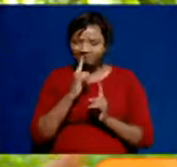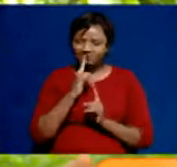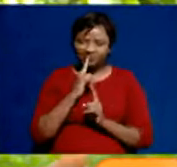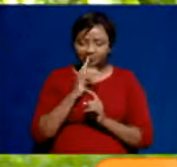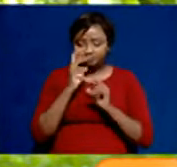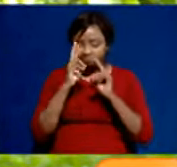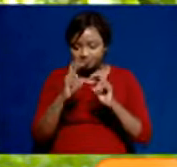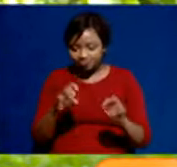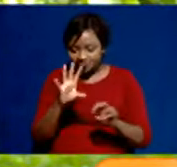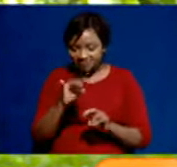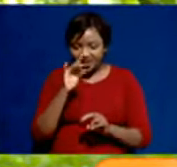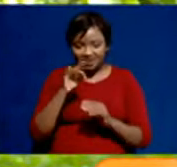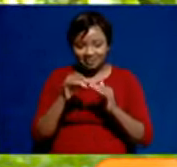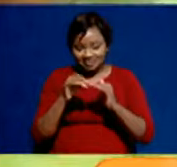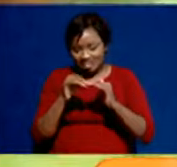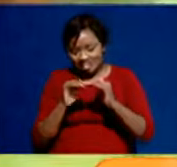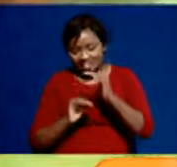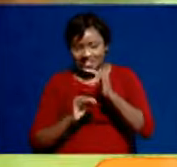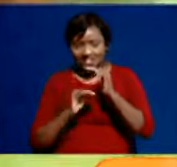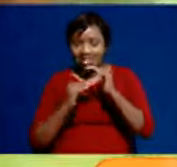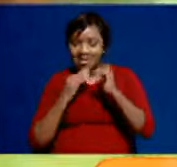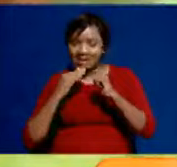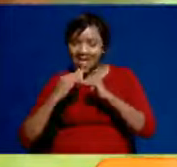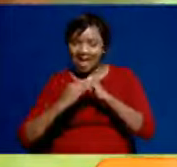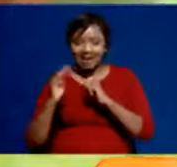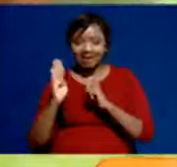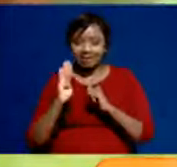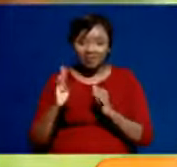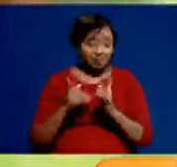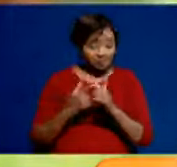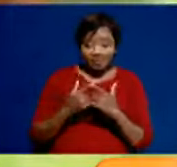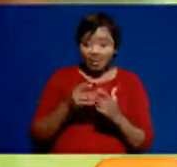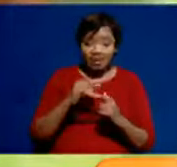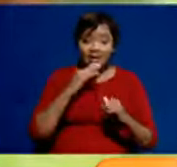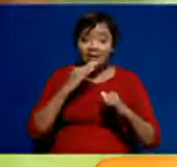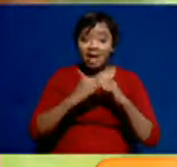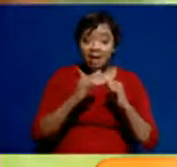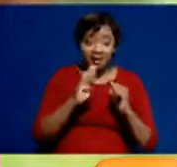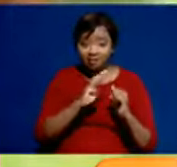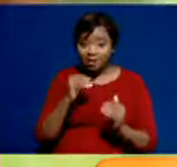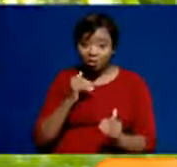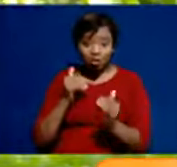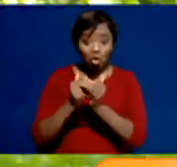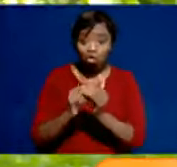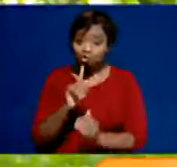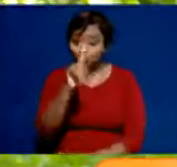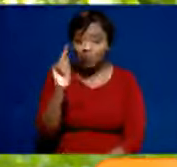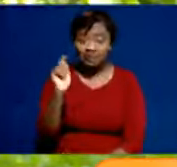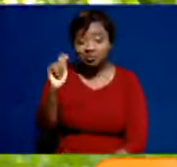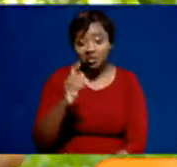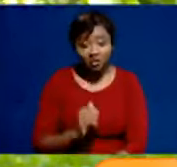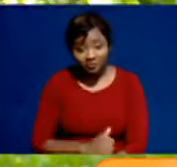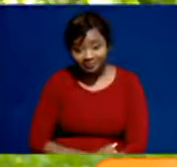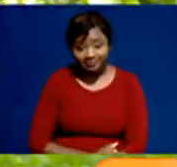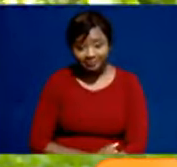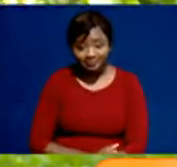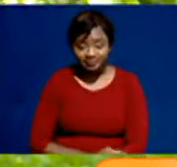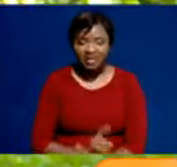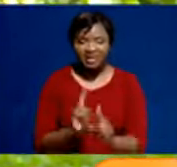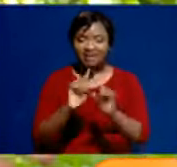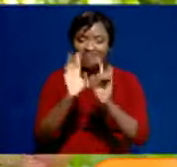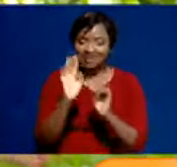It's just below 900 billion shillings. Strictly. Close then to a trillion. Fine. Yes. But when you look at the impact on the